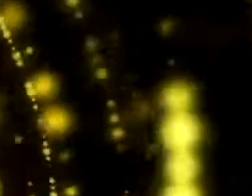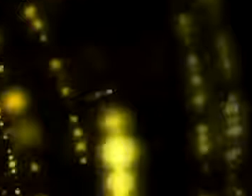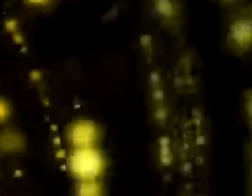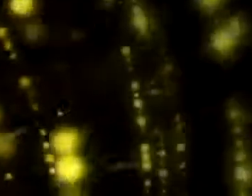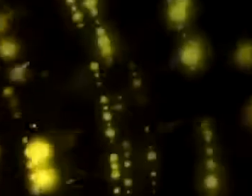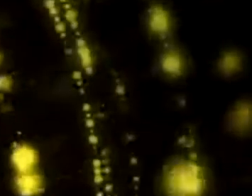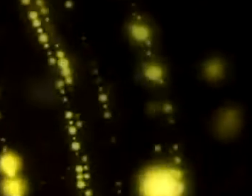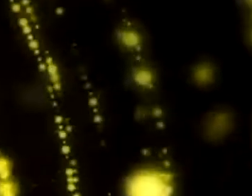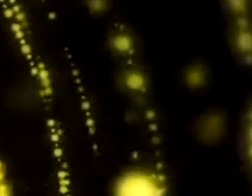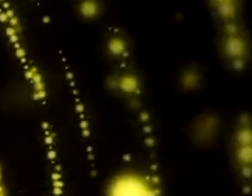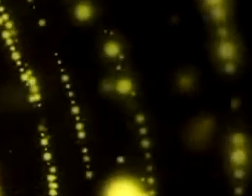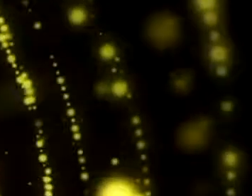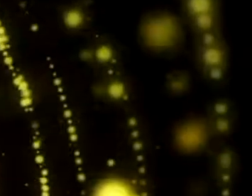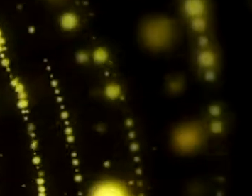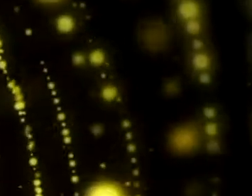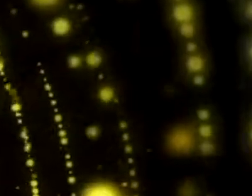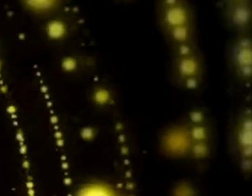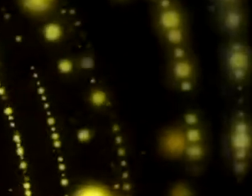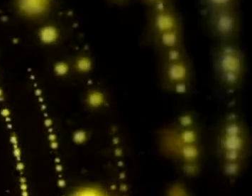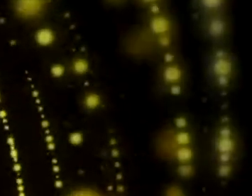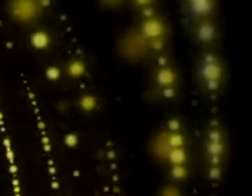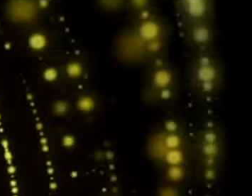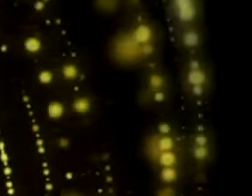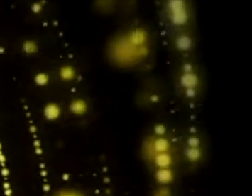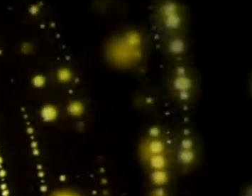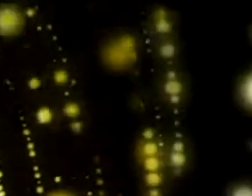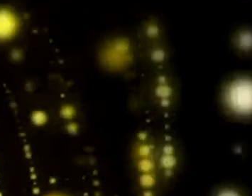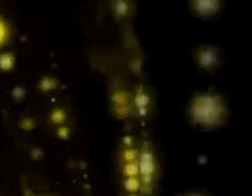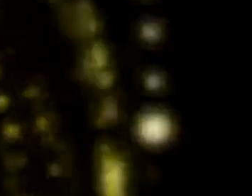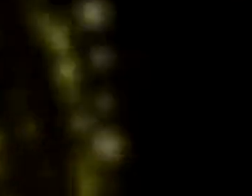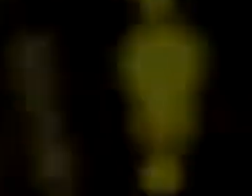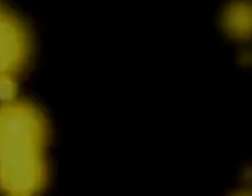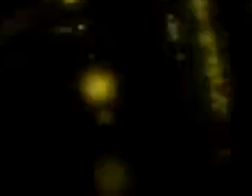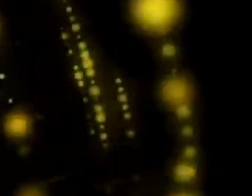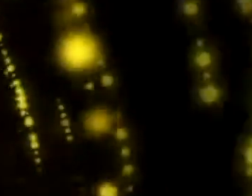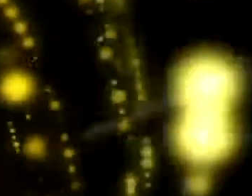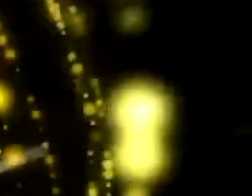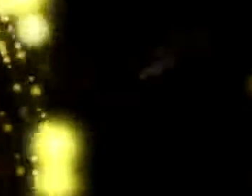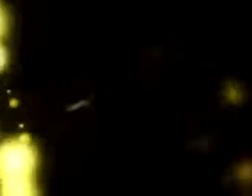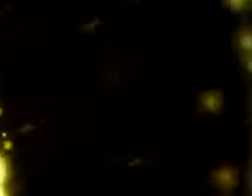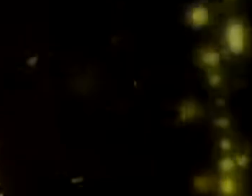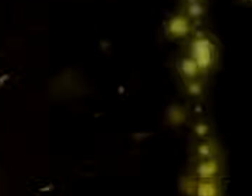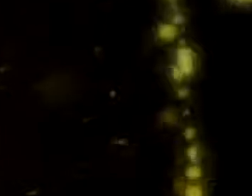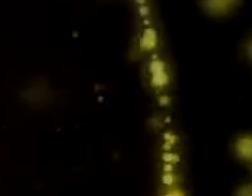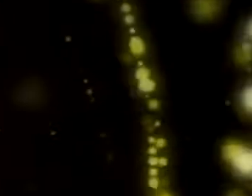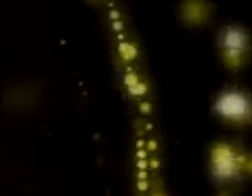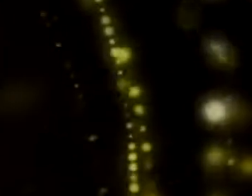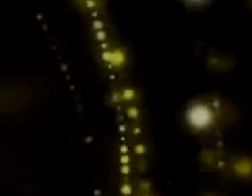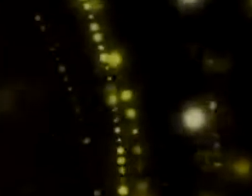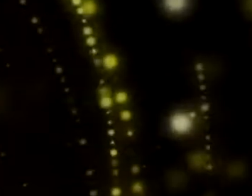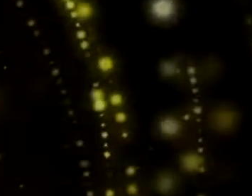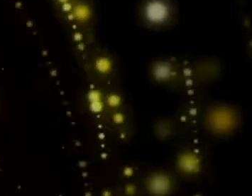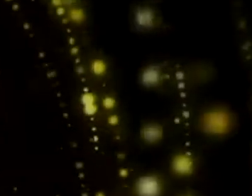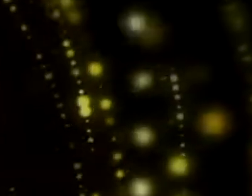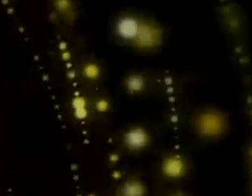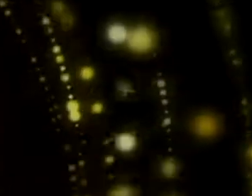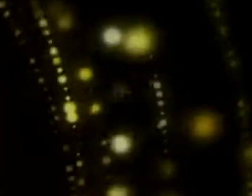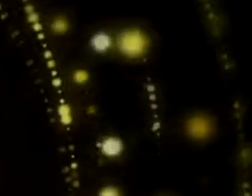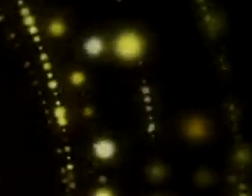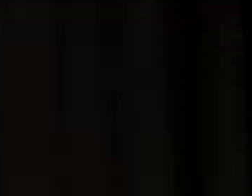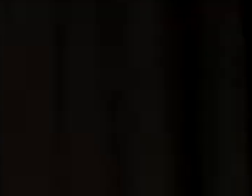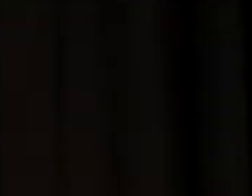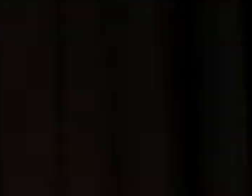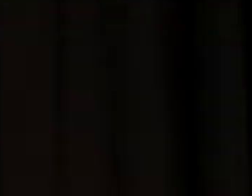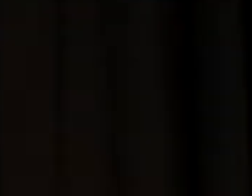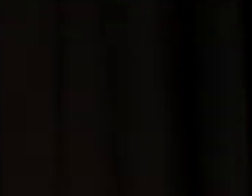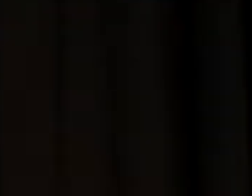Thank you very much. Thank you. Really appreciate being here. I'm amazingly excited and honored. I'm especially honored and excited to not